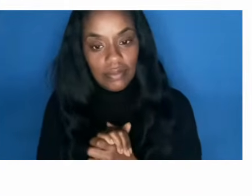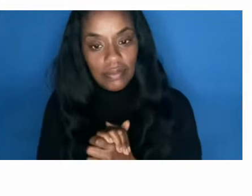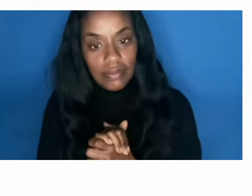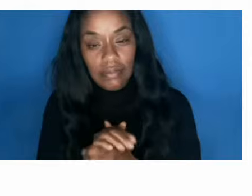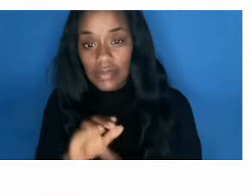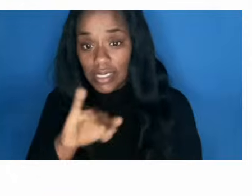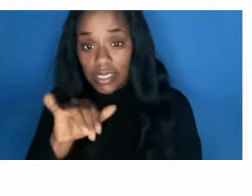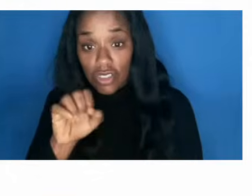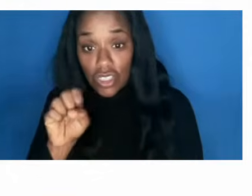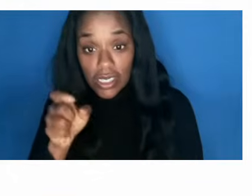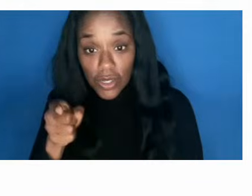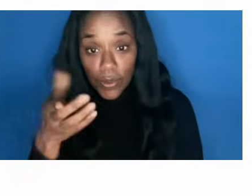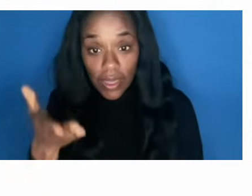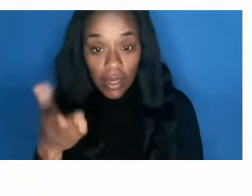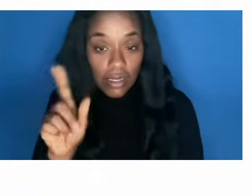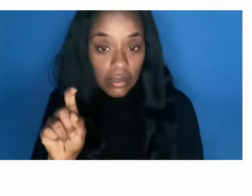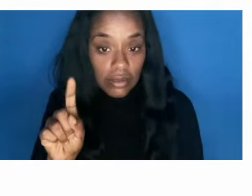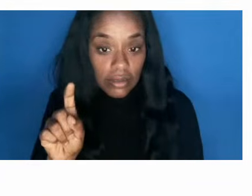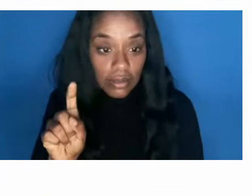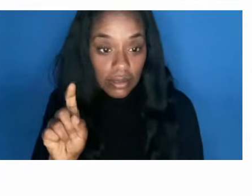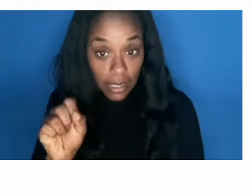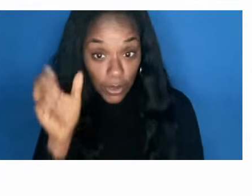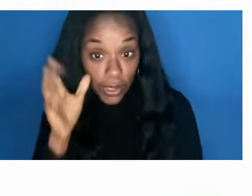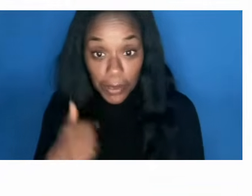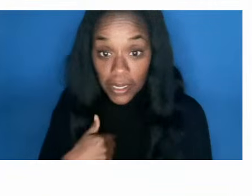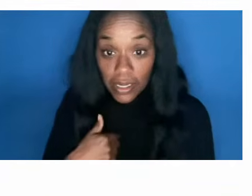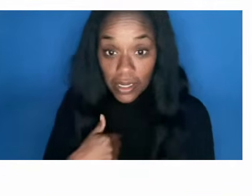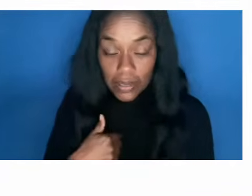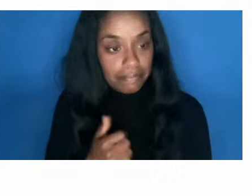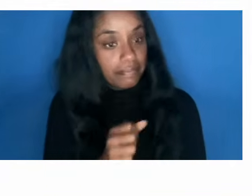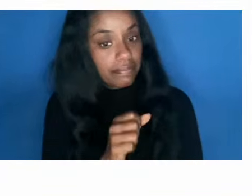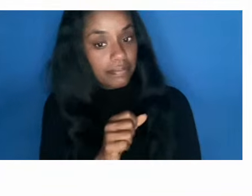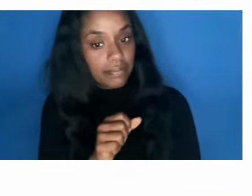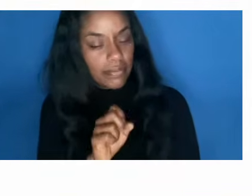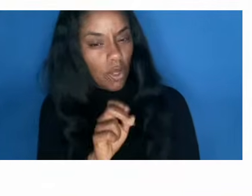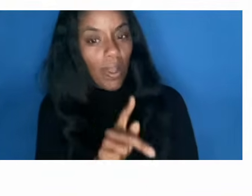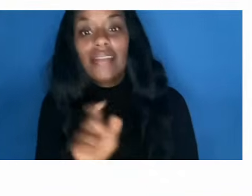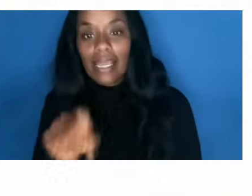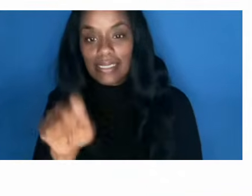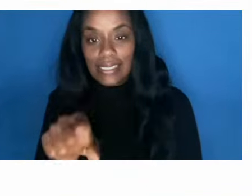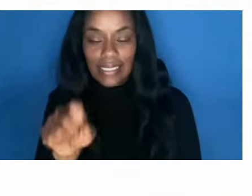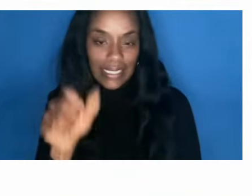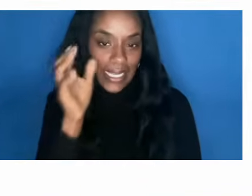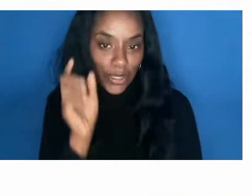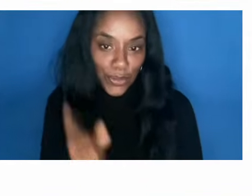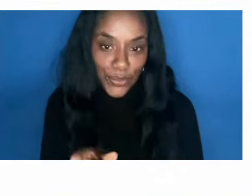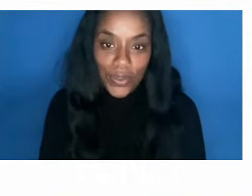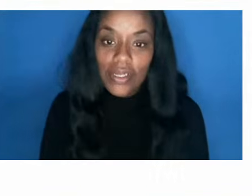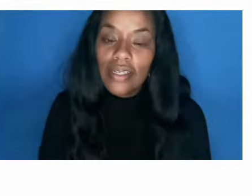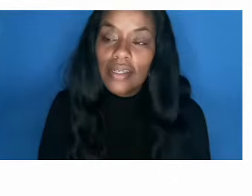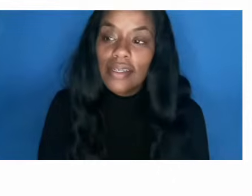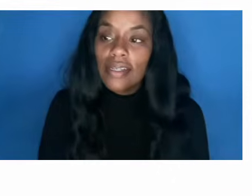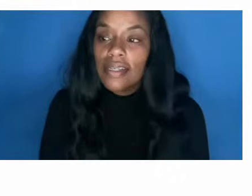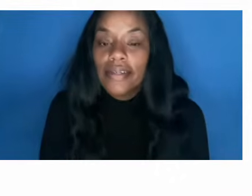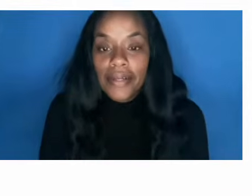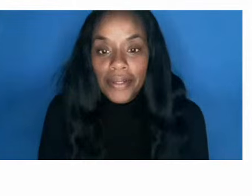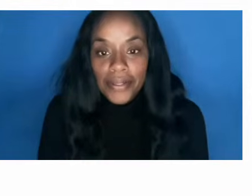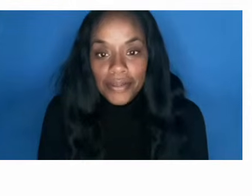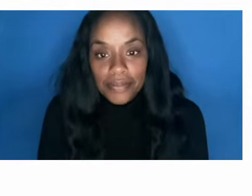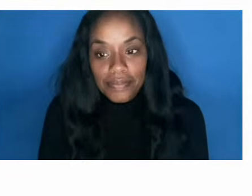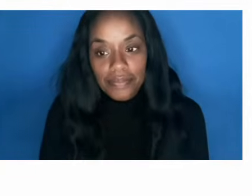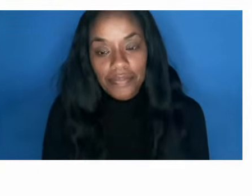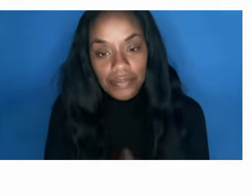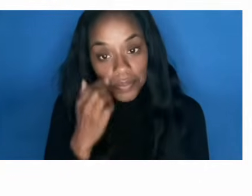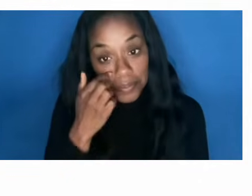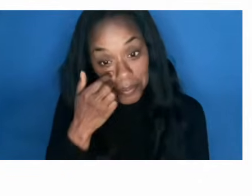Jess, are you there? Yes, can you hear me? Okay. Yes, I can hear you. Okay. So